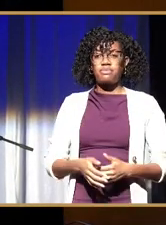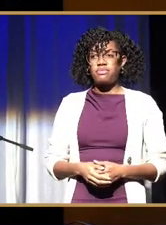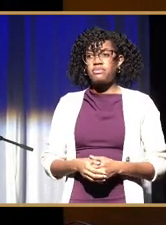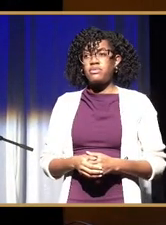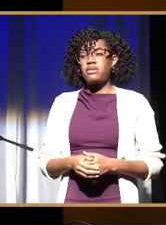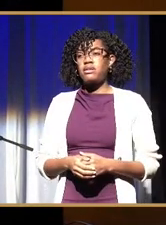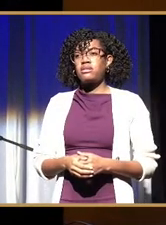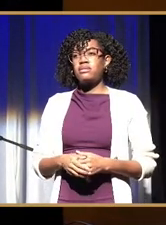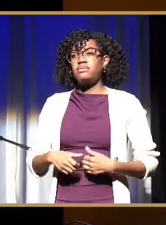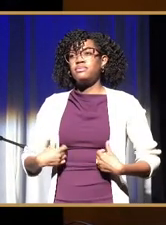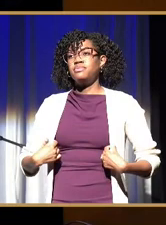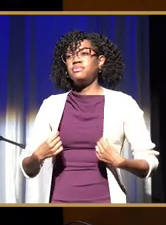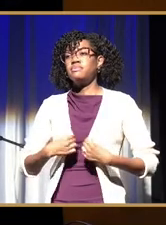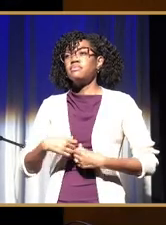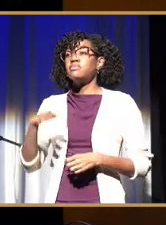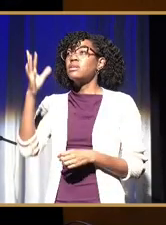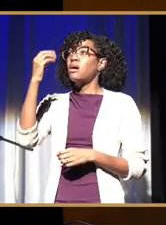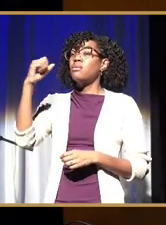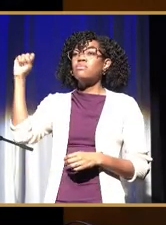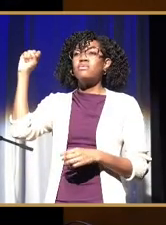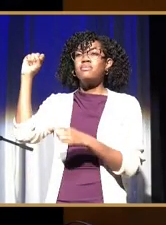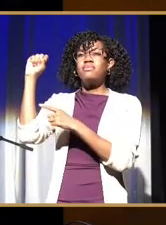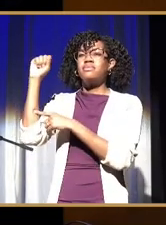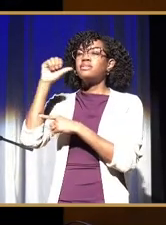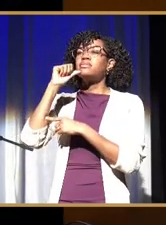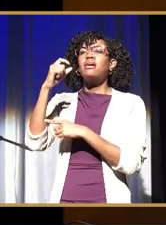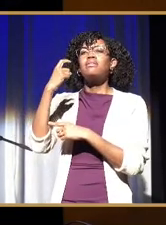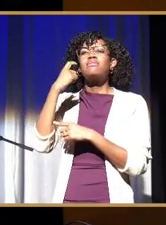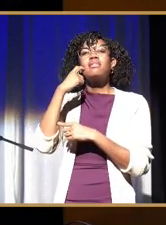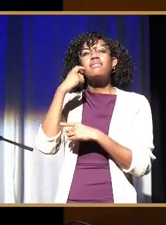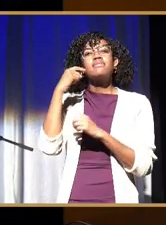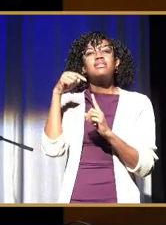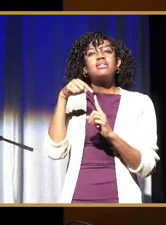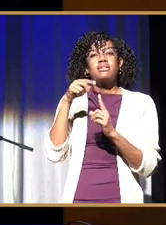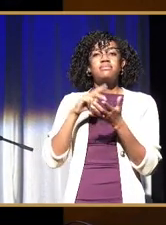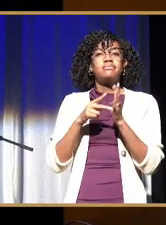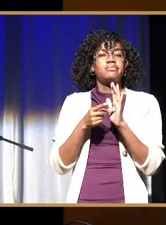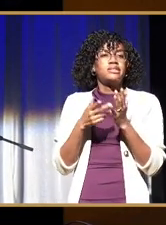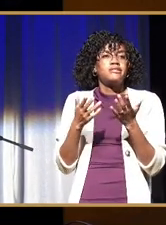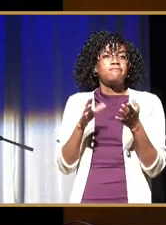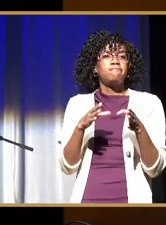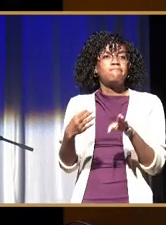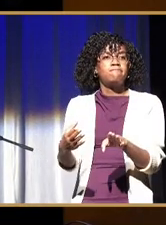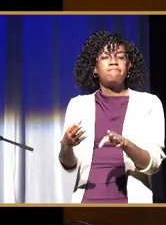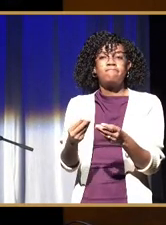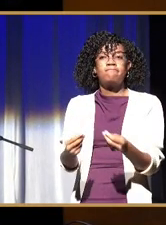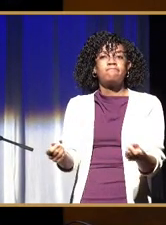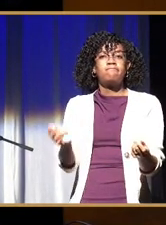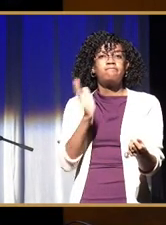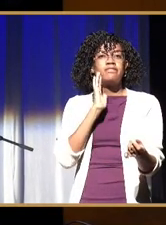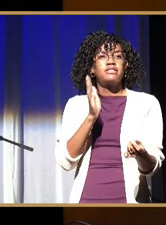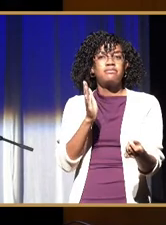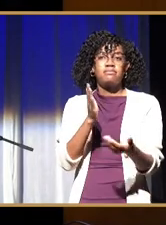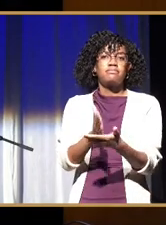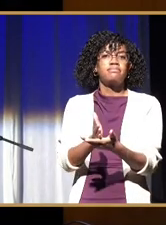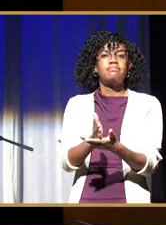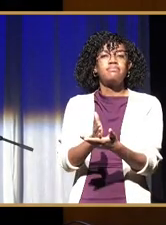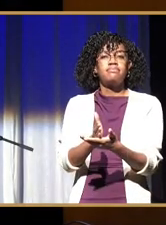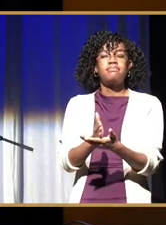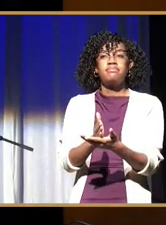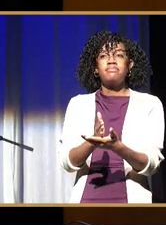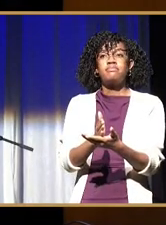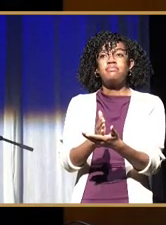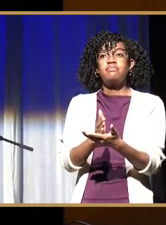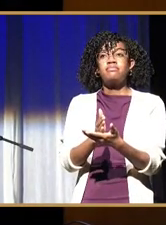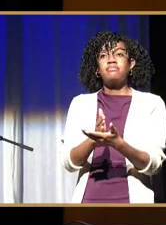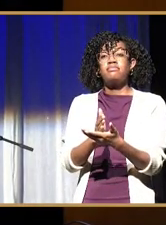A movement that is not relevant is a dying movement. And a movement that is not